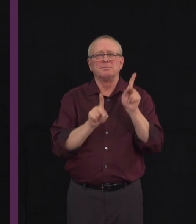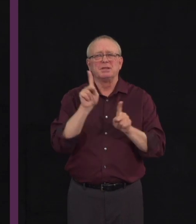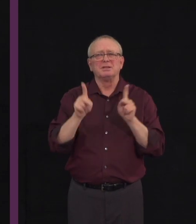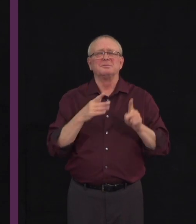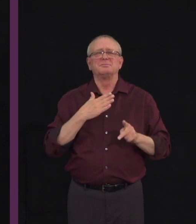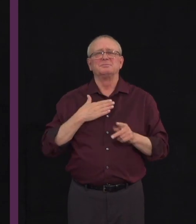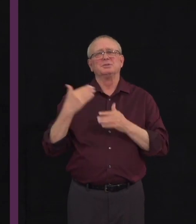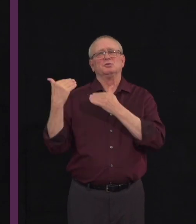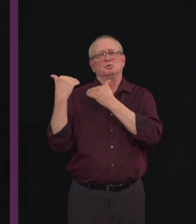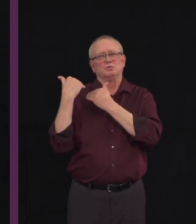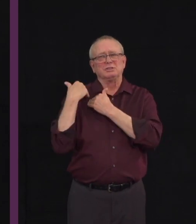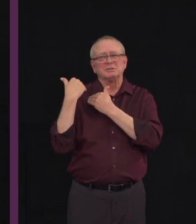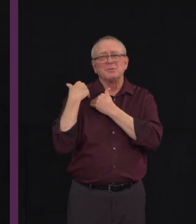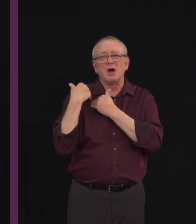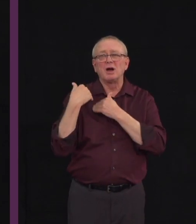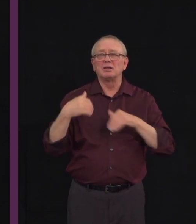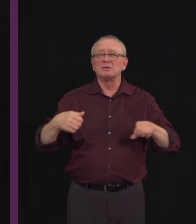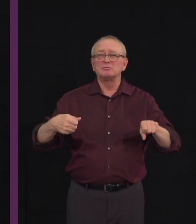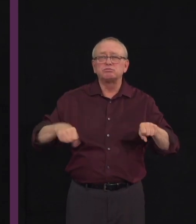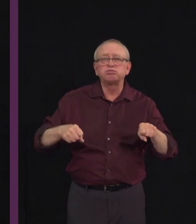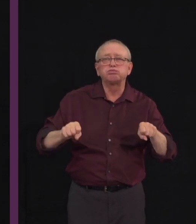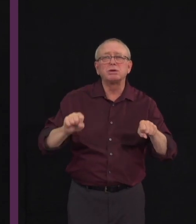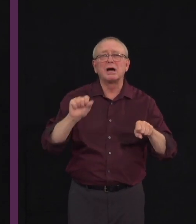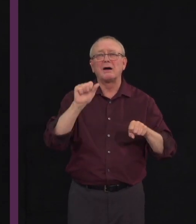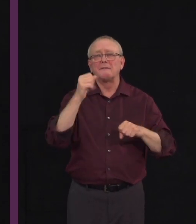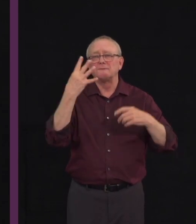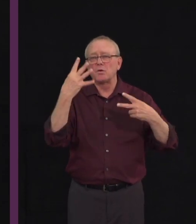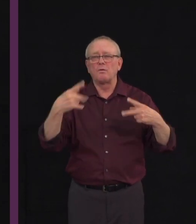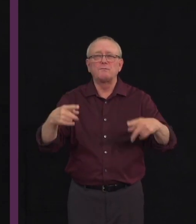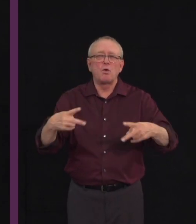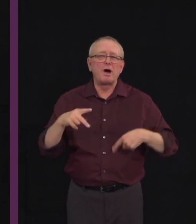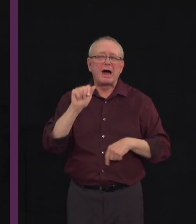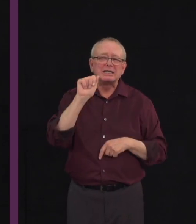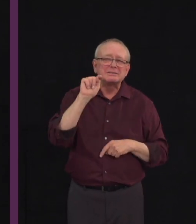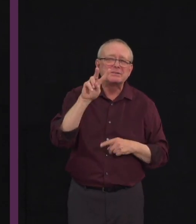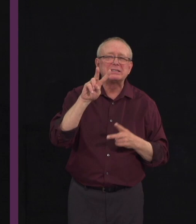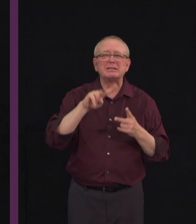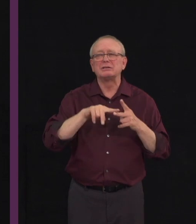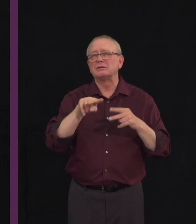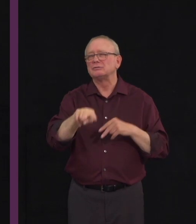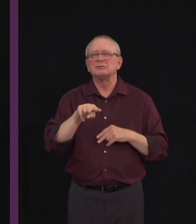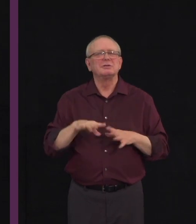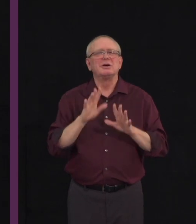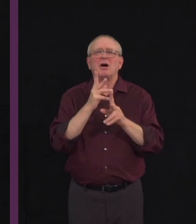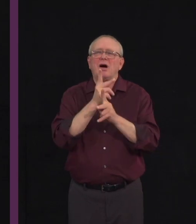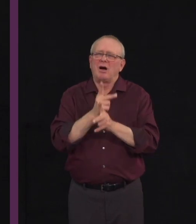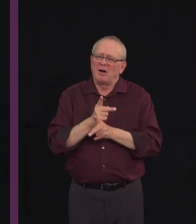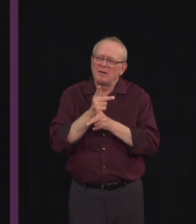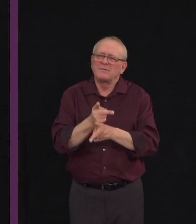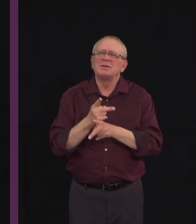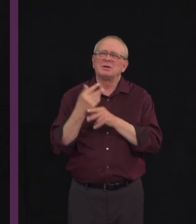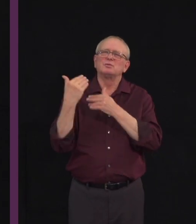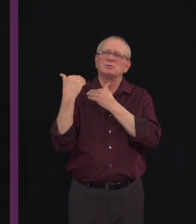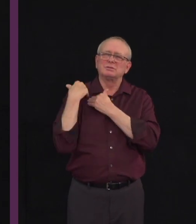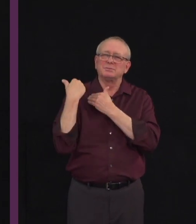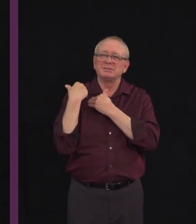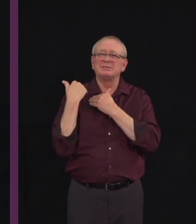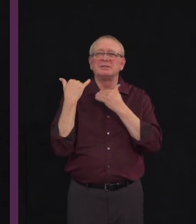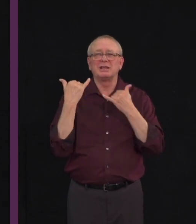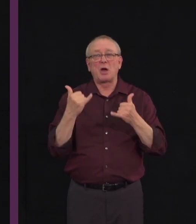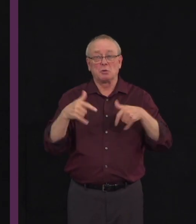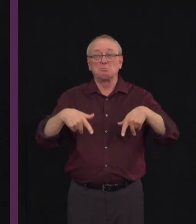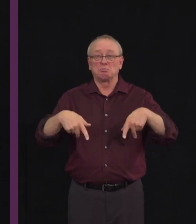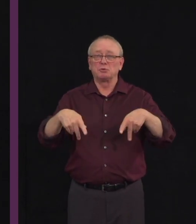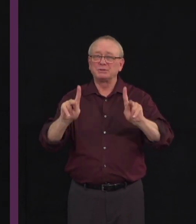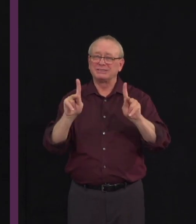wildfires increase. For our relaunch strategy to succeed, Albertans must be confident in their ability to go out and visit